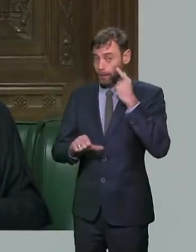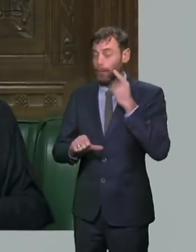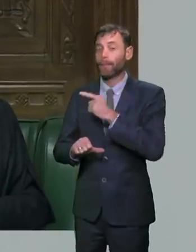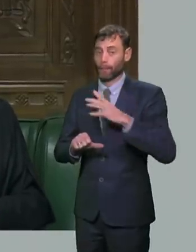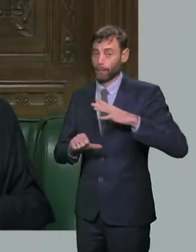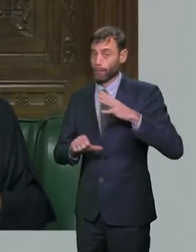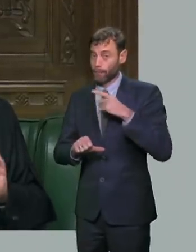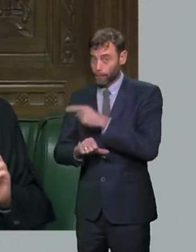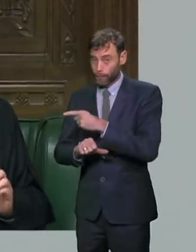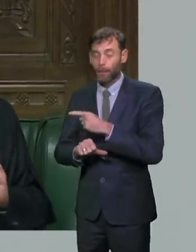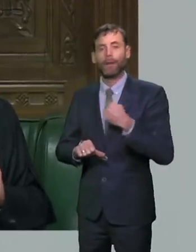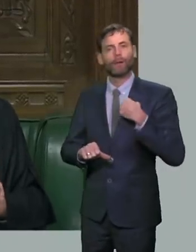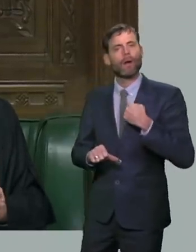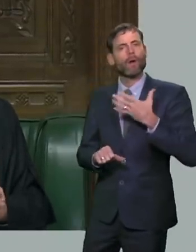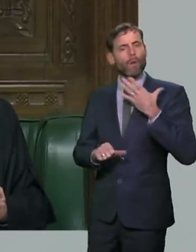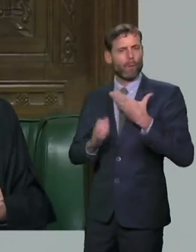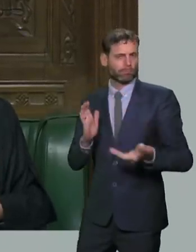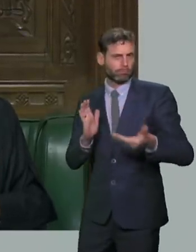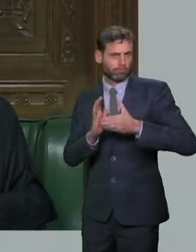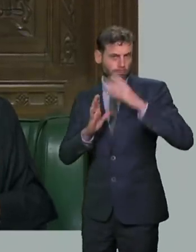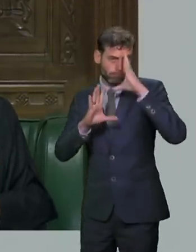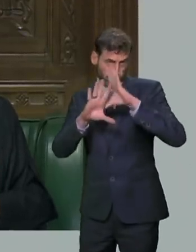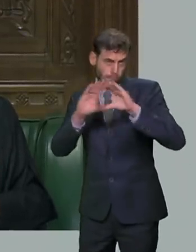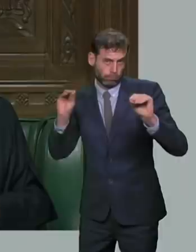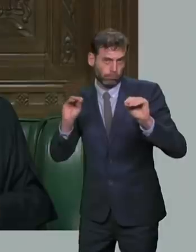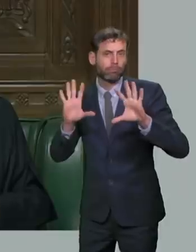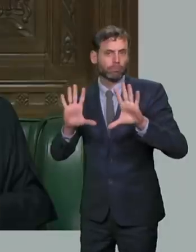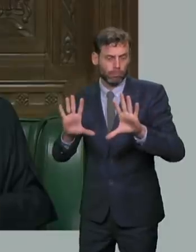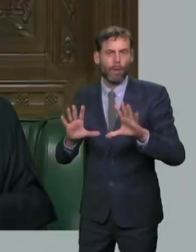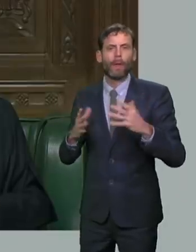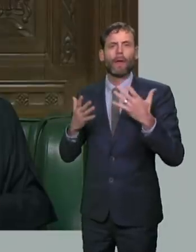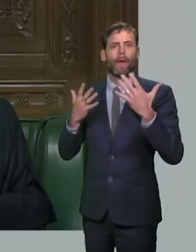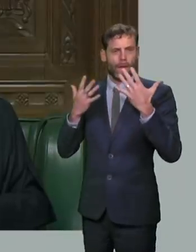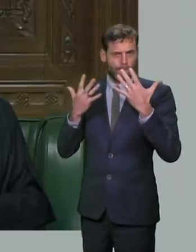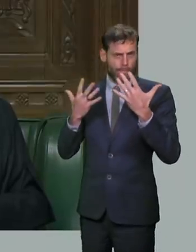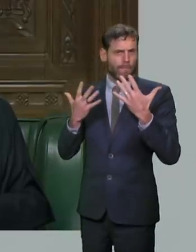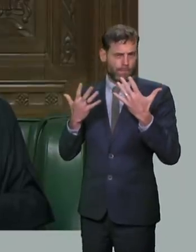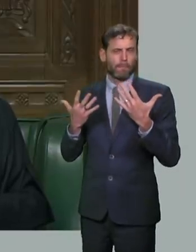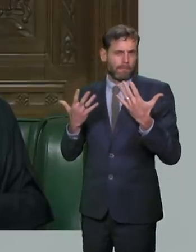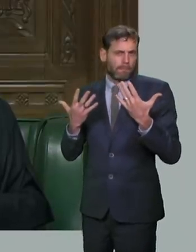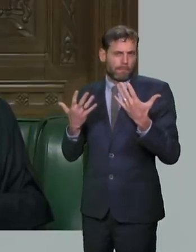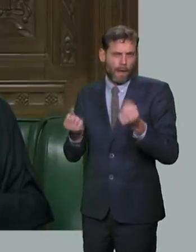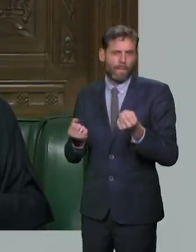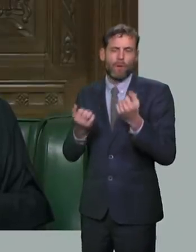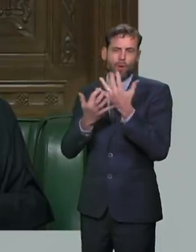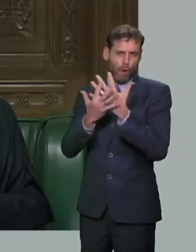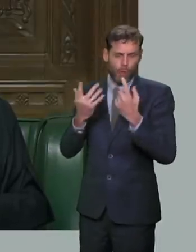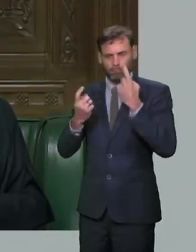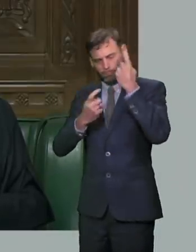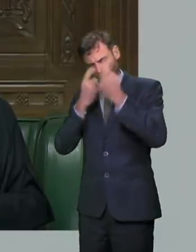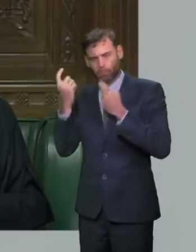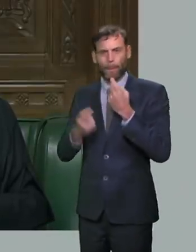Before we could, I wish to make one further point. There are many reflections on Sir David's